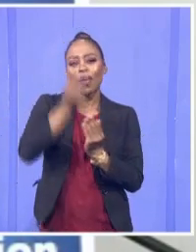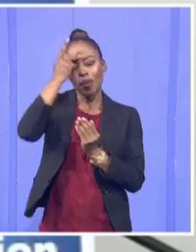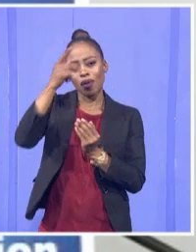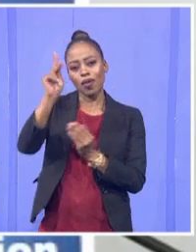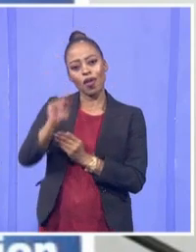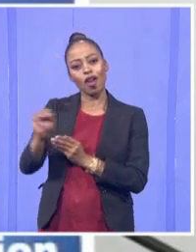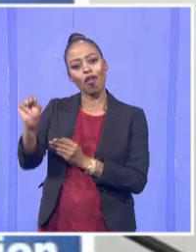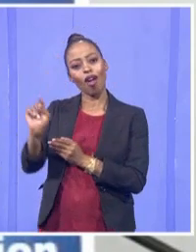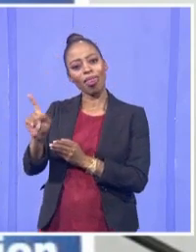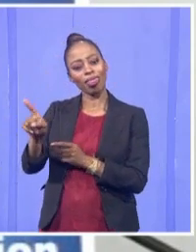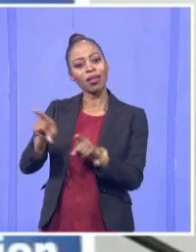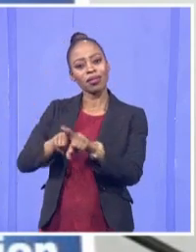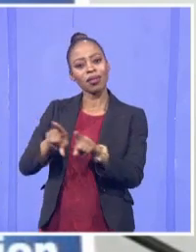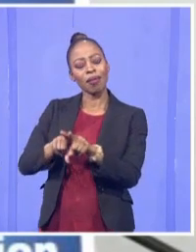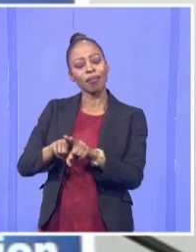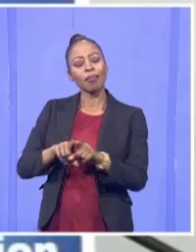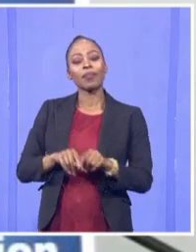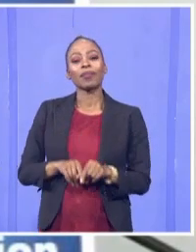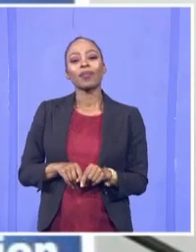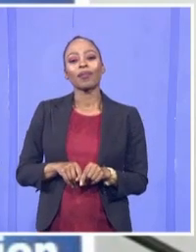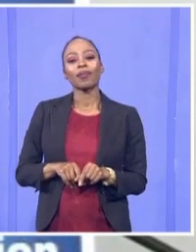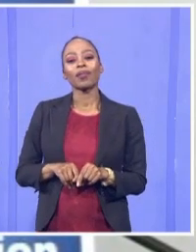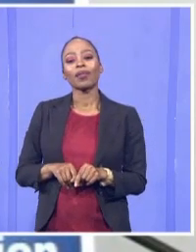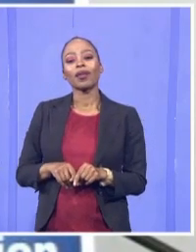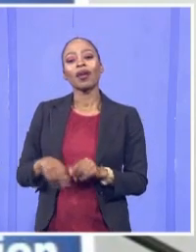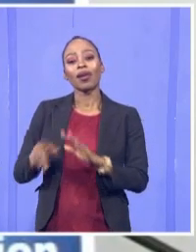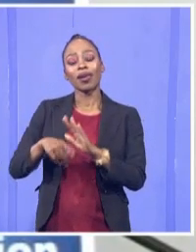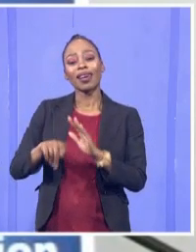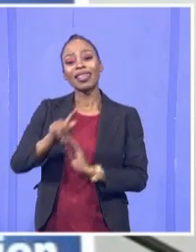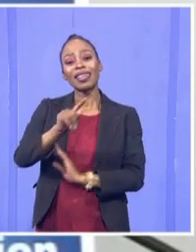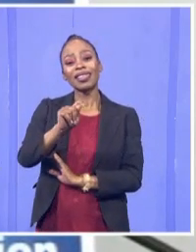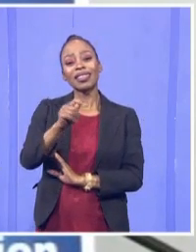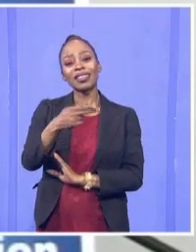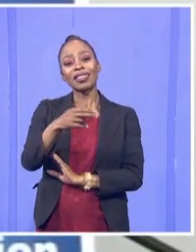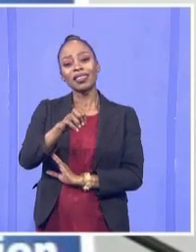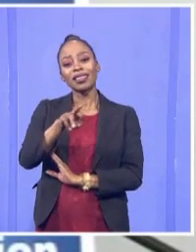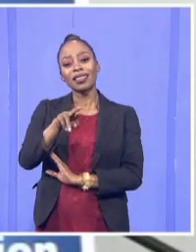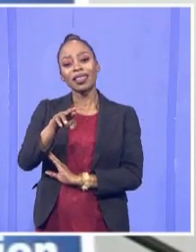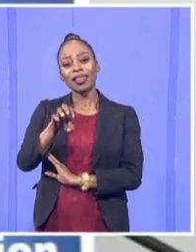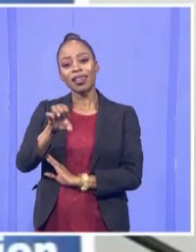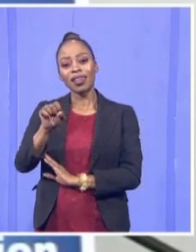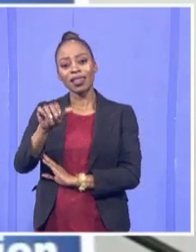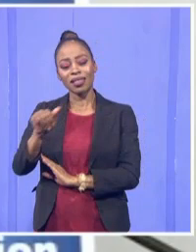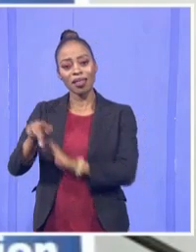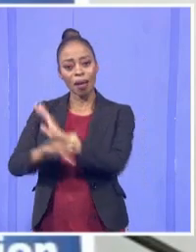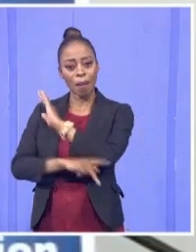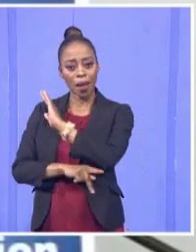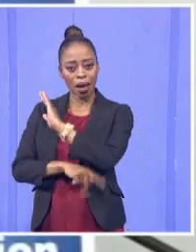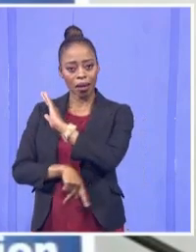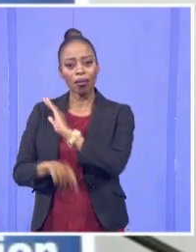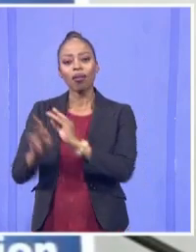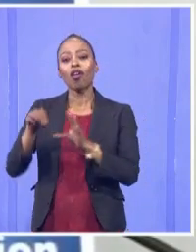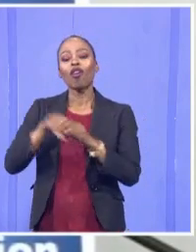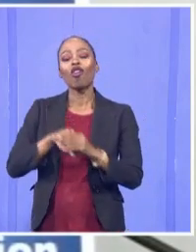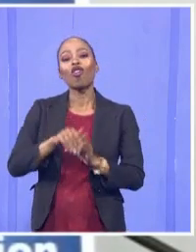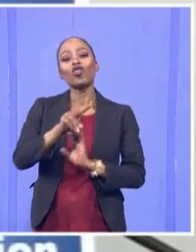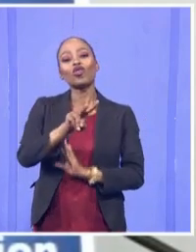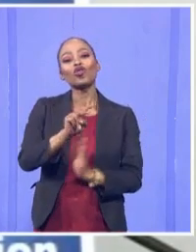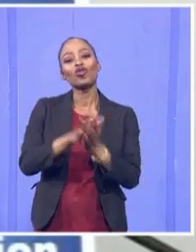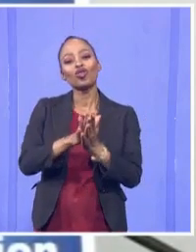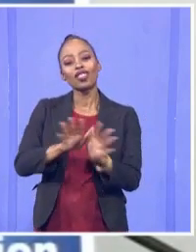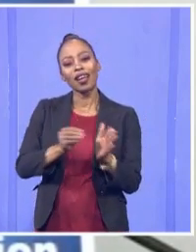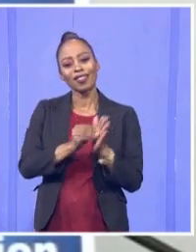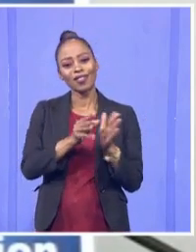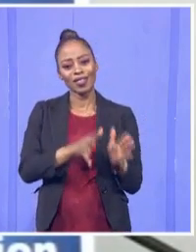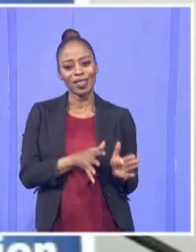North, Lair School, Teresa Park. They can only accommodate 210